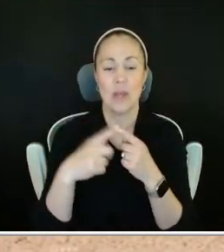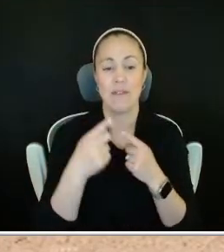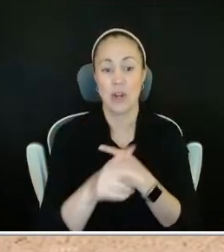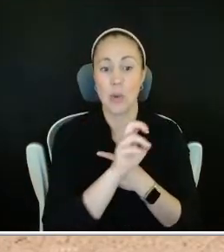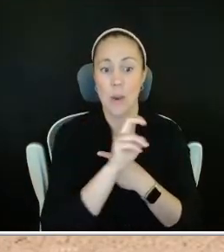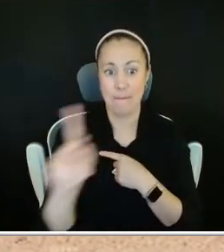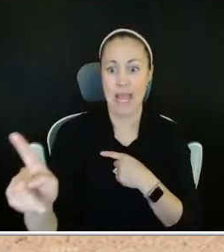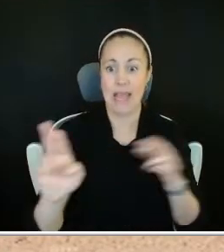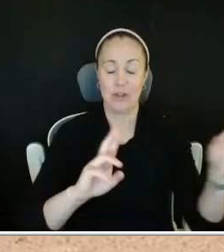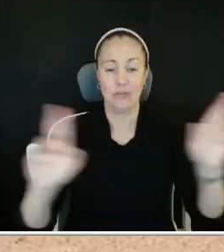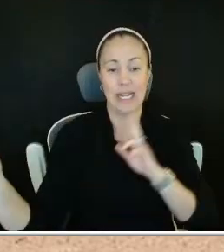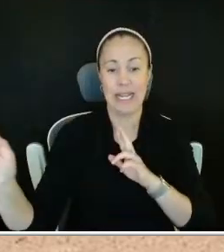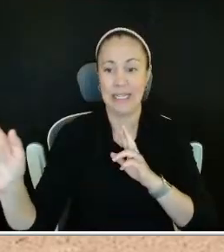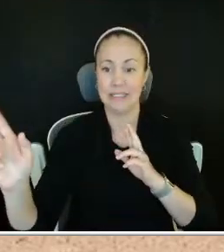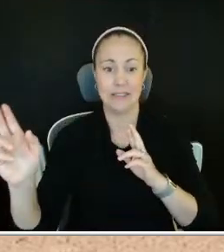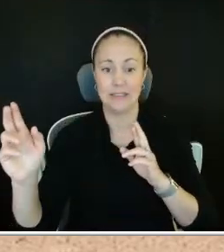of